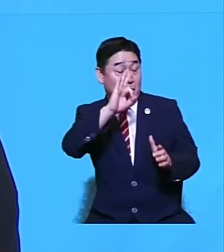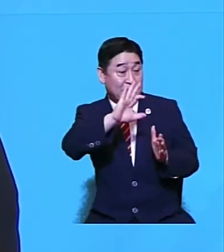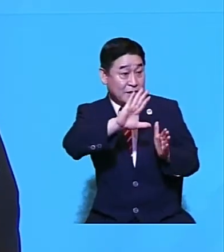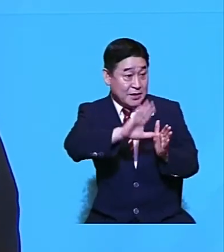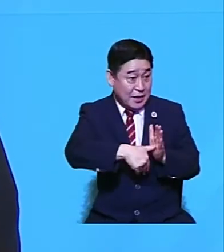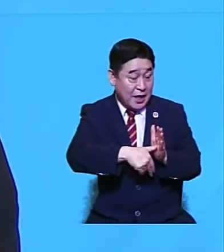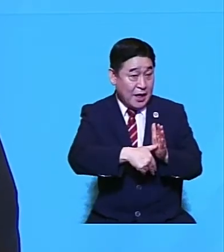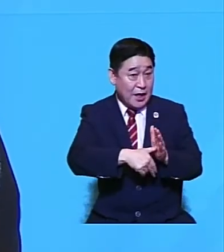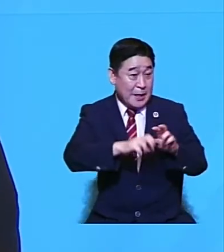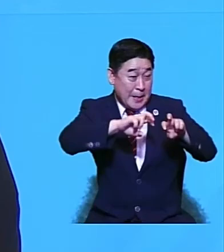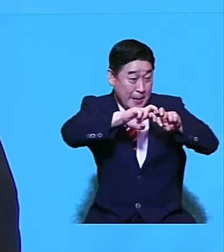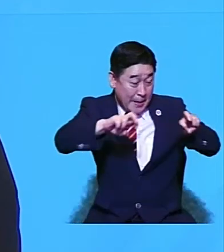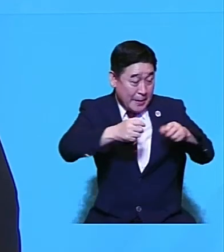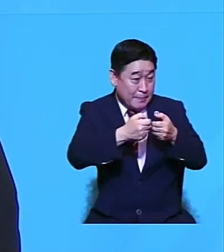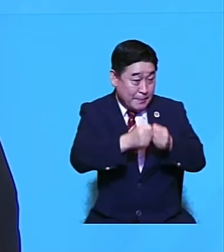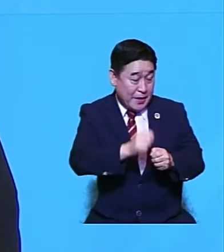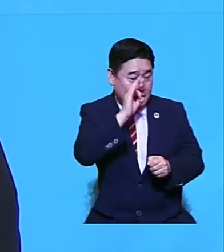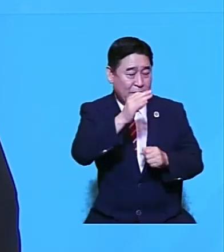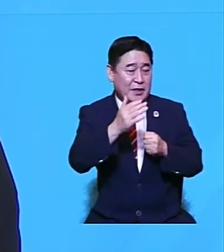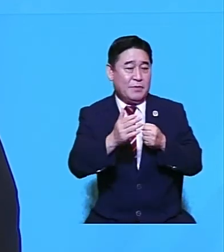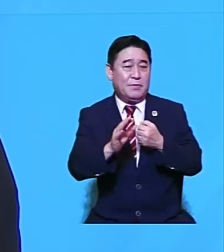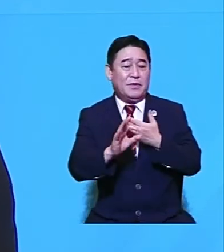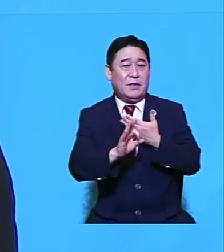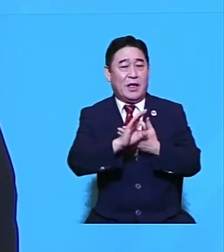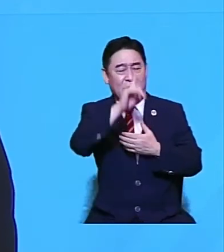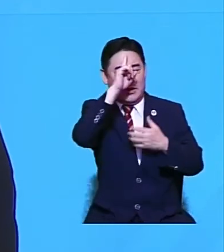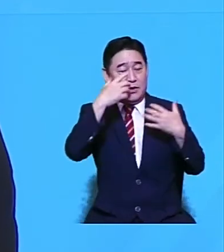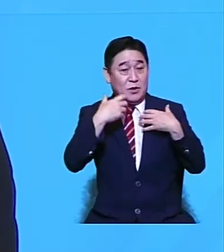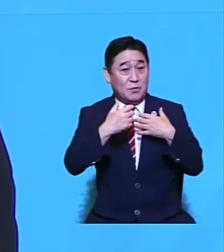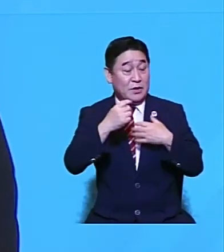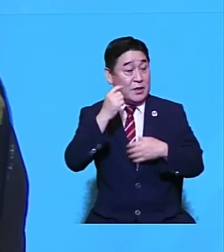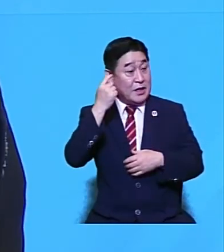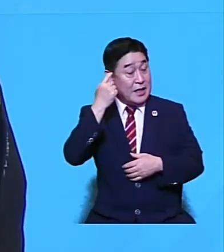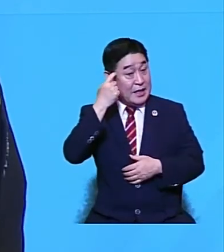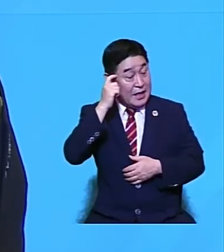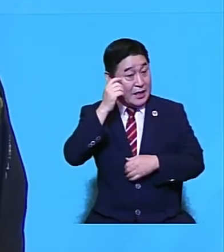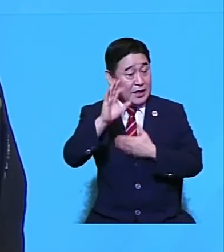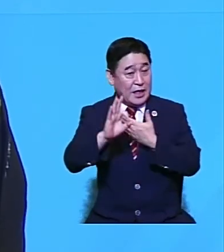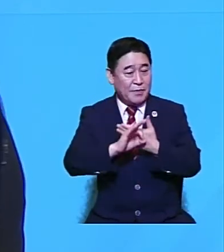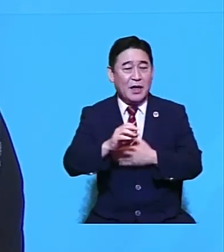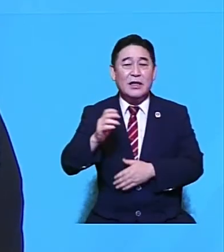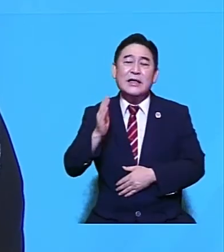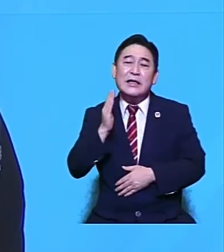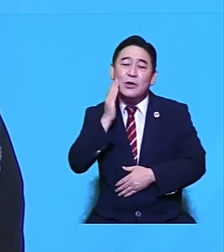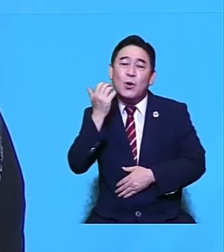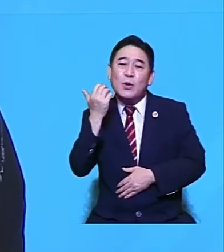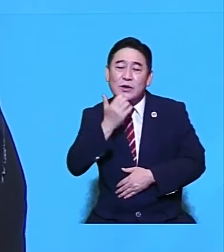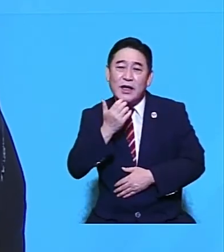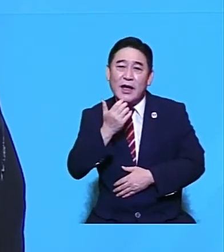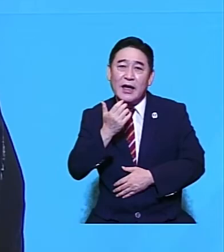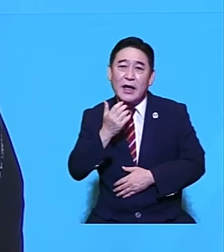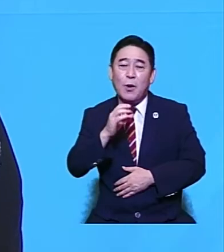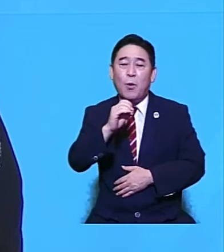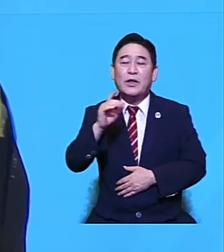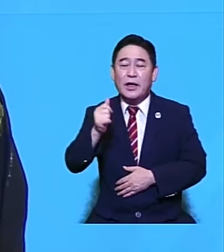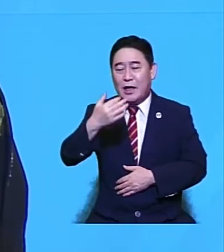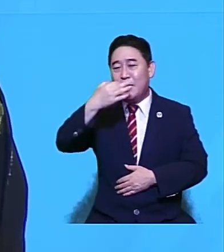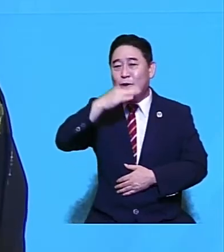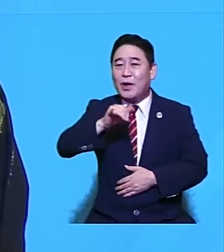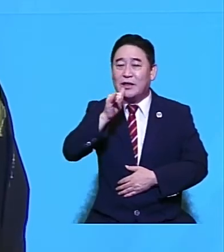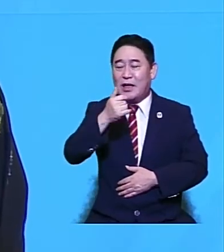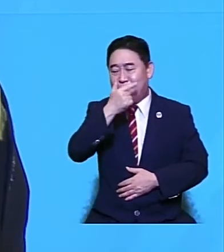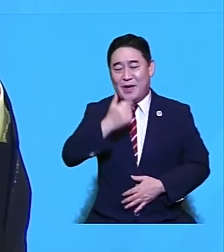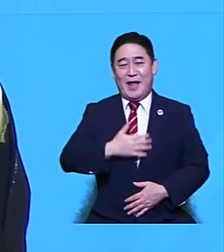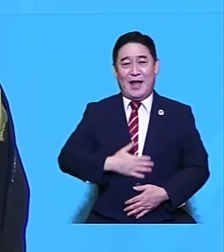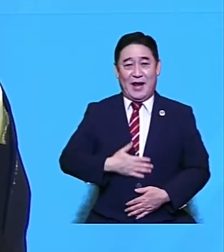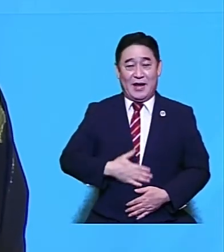take, green ODA was better. Now my job arguing this to governments has become much easier for, in many cases,